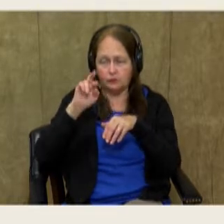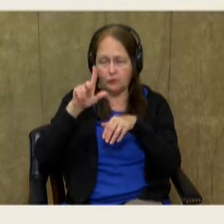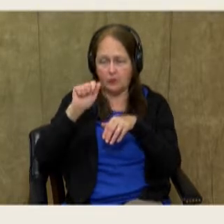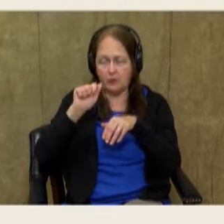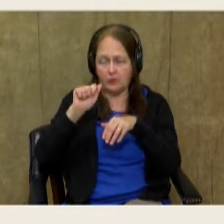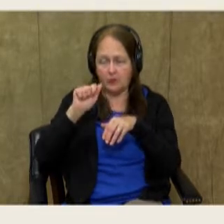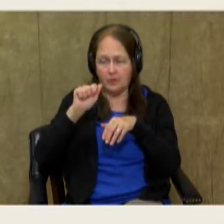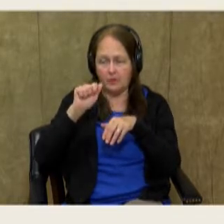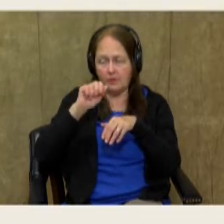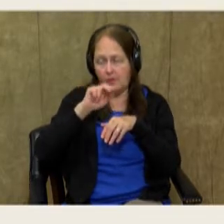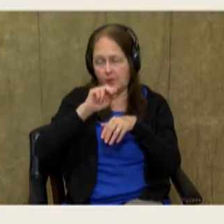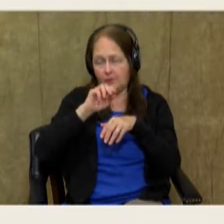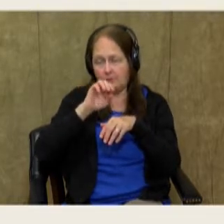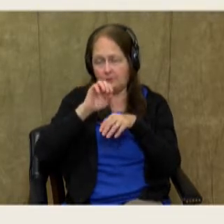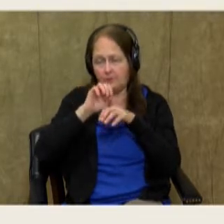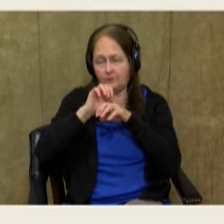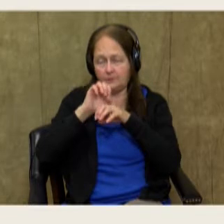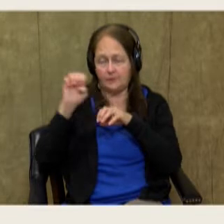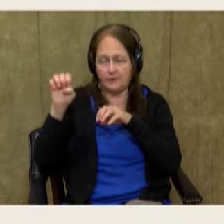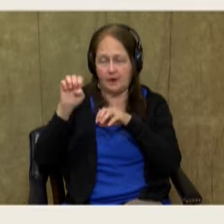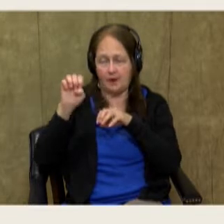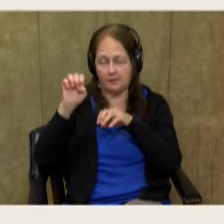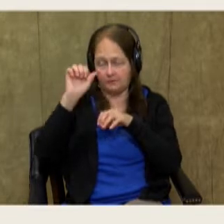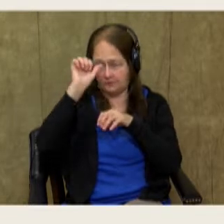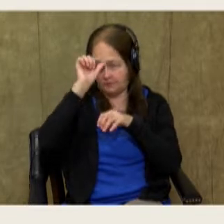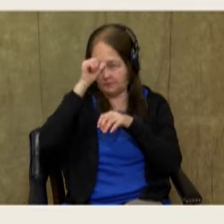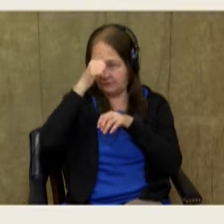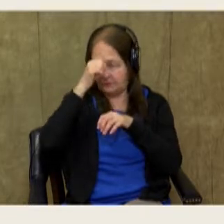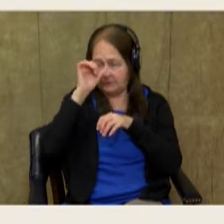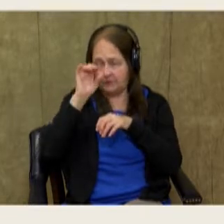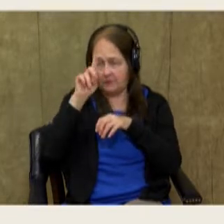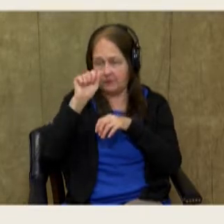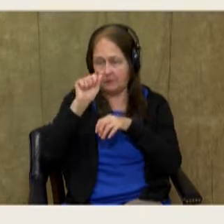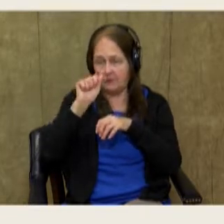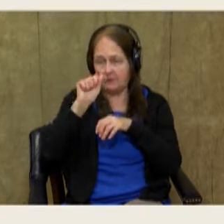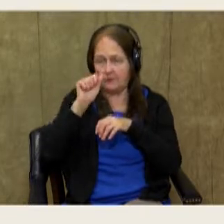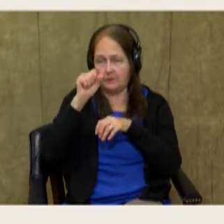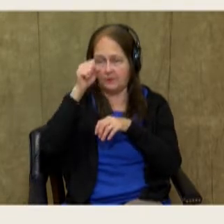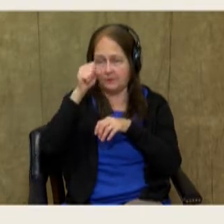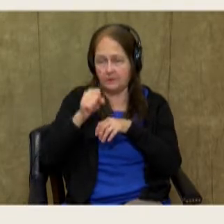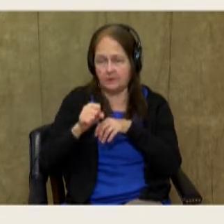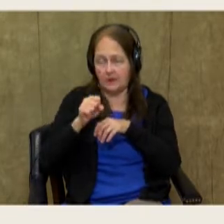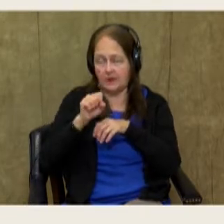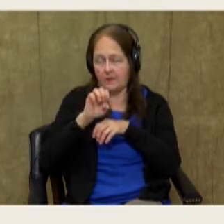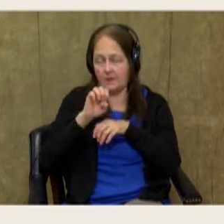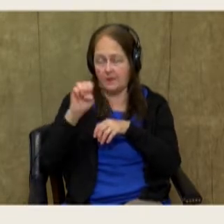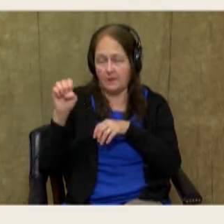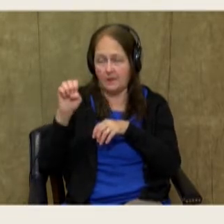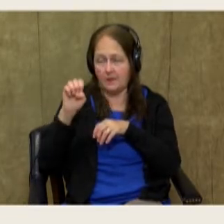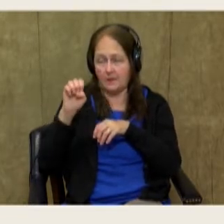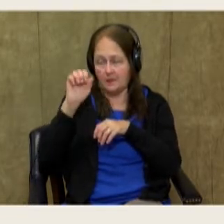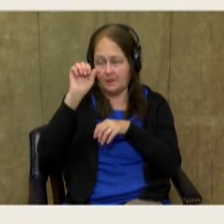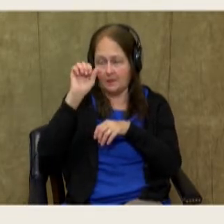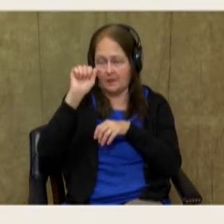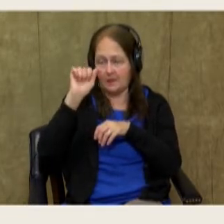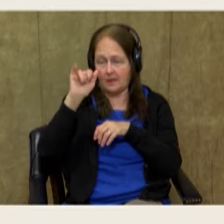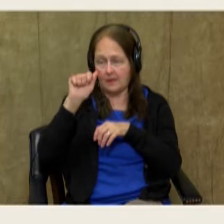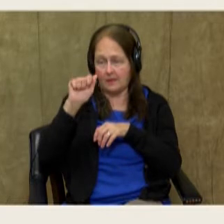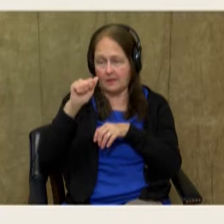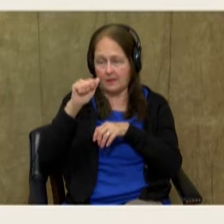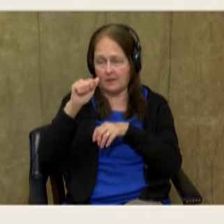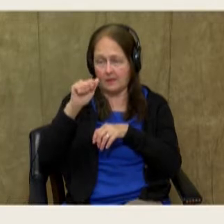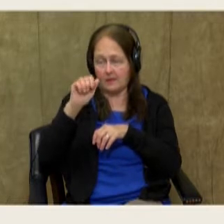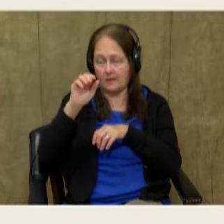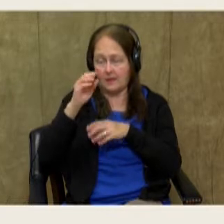India. So the first one that we have, and actually I should say that Southeast Asia is unique. It's got some mainland countries and island